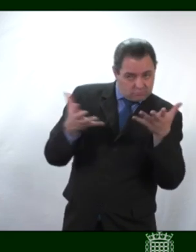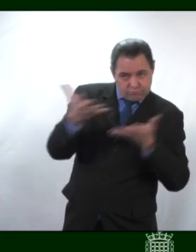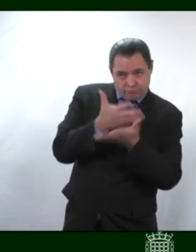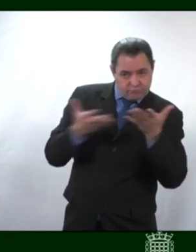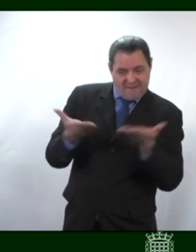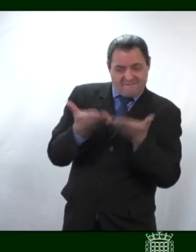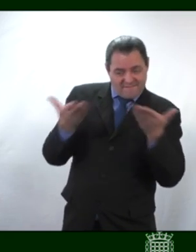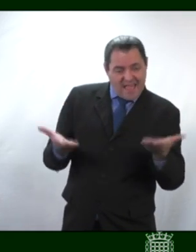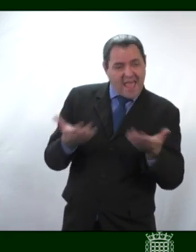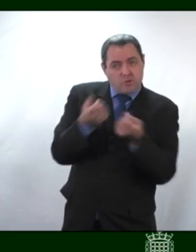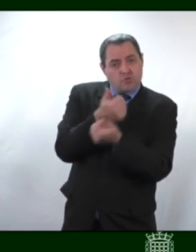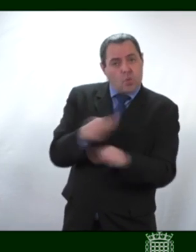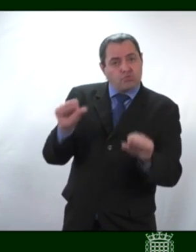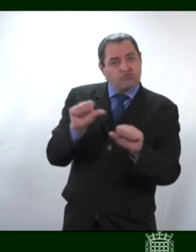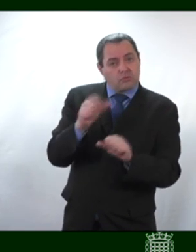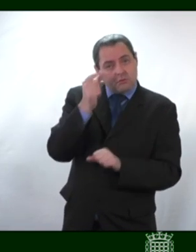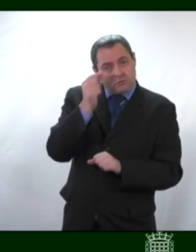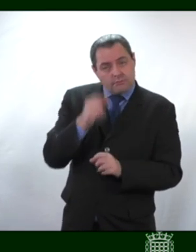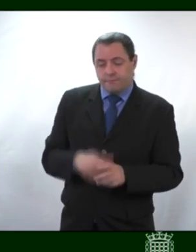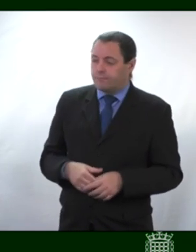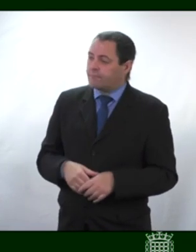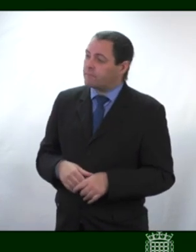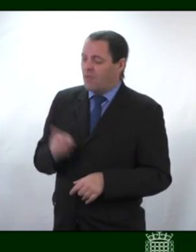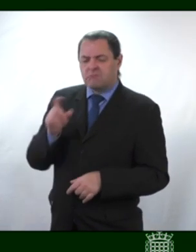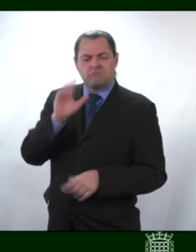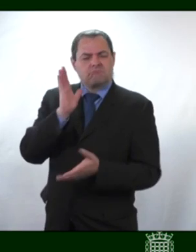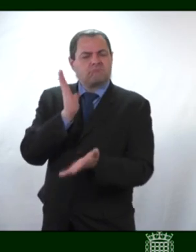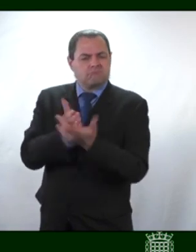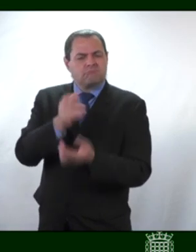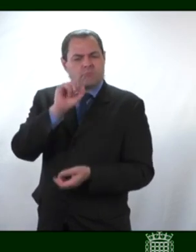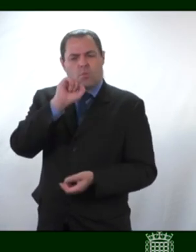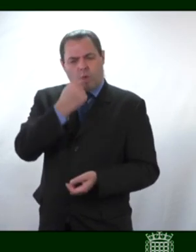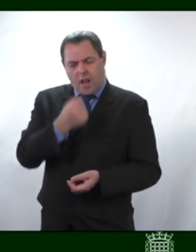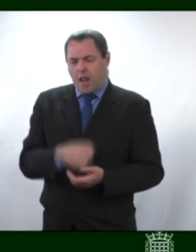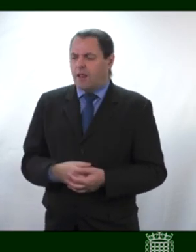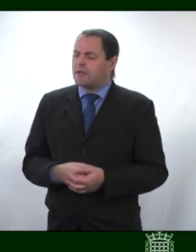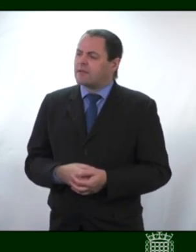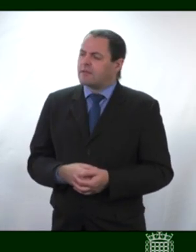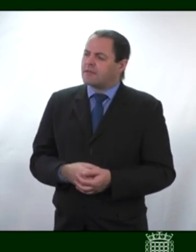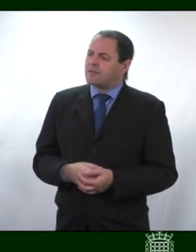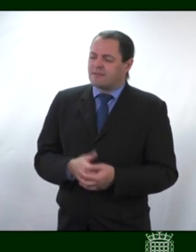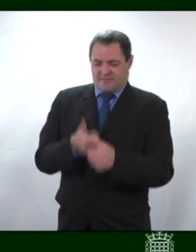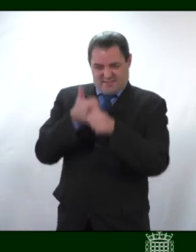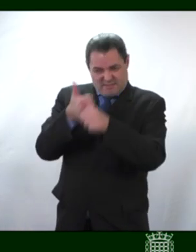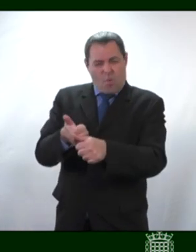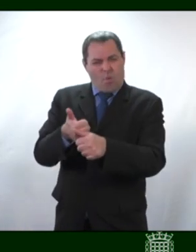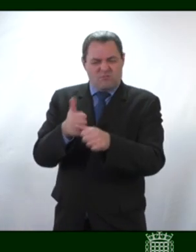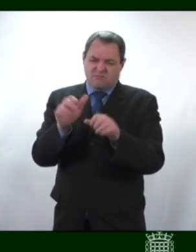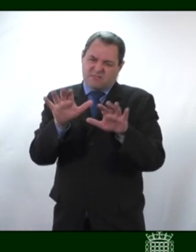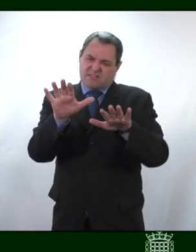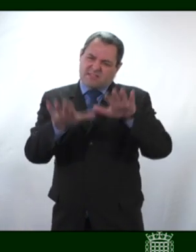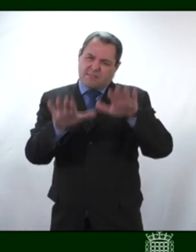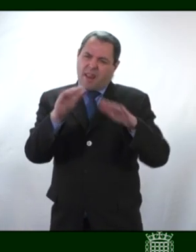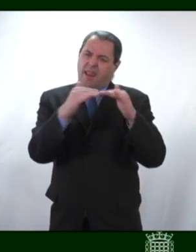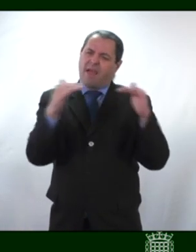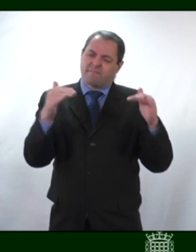and workable agreement? Yes, absolutely. The support, proportionate to the support that was made available to